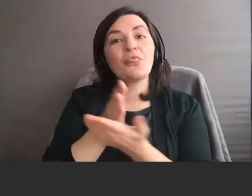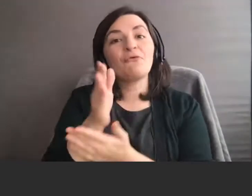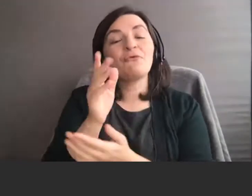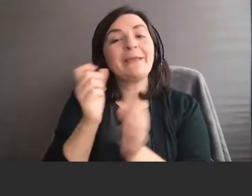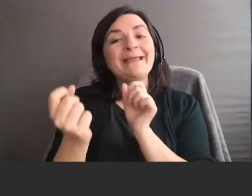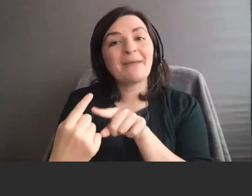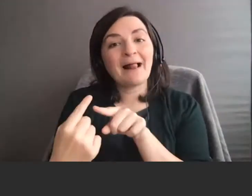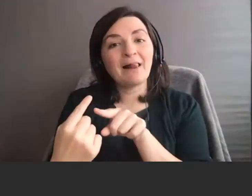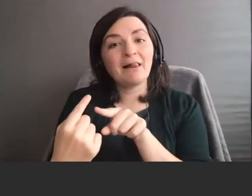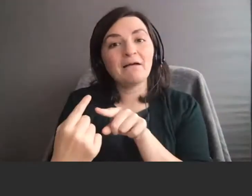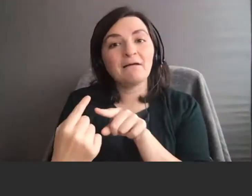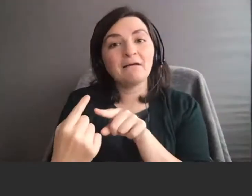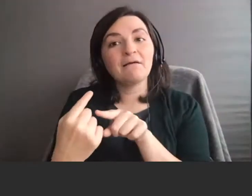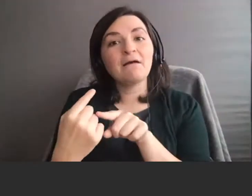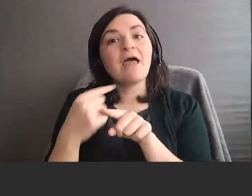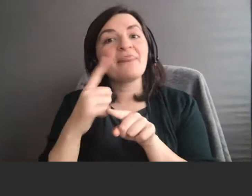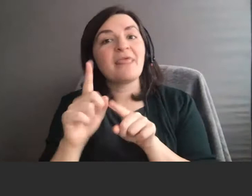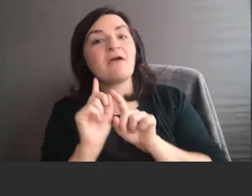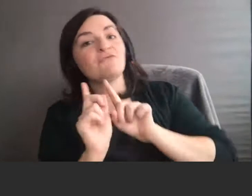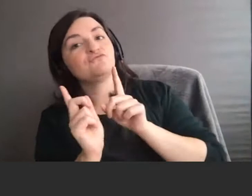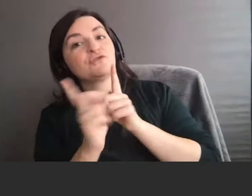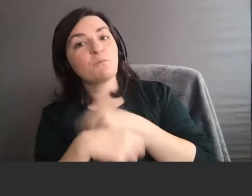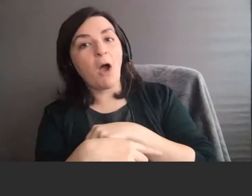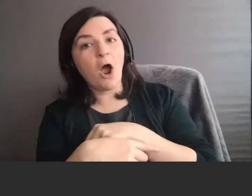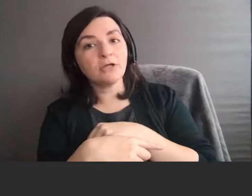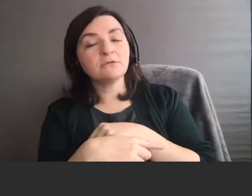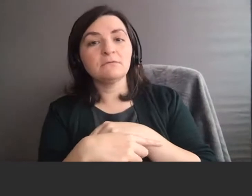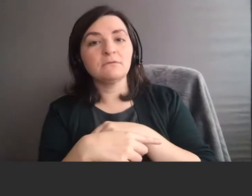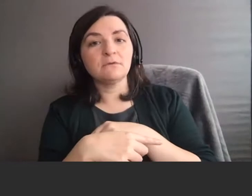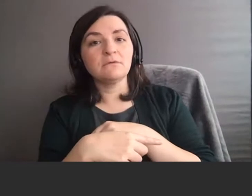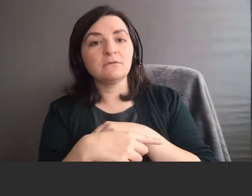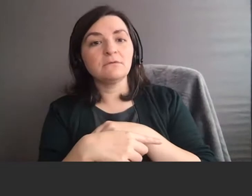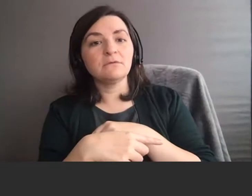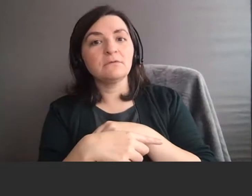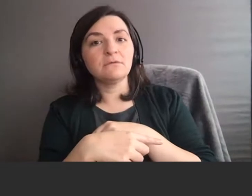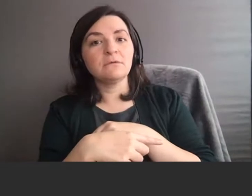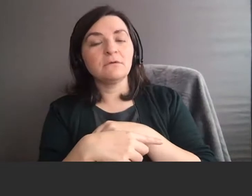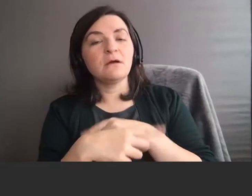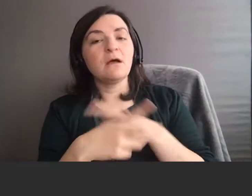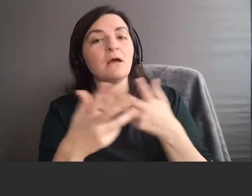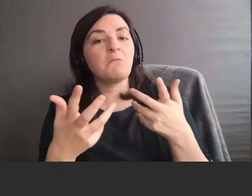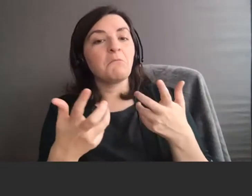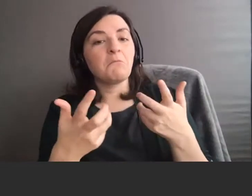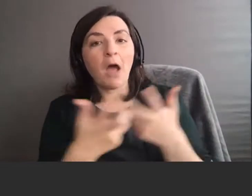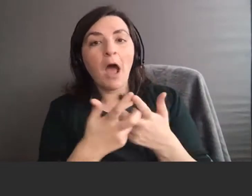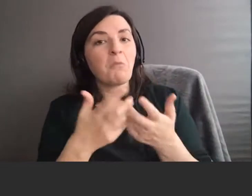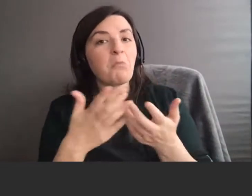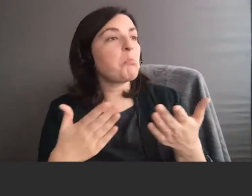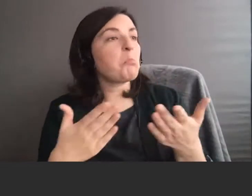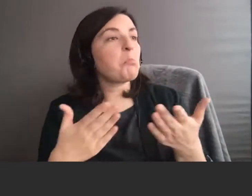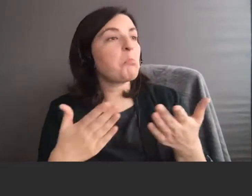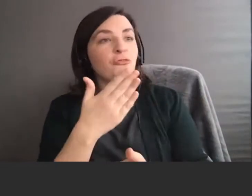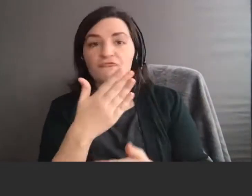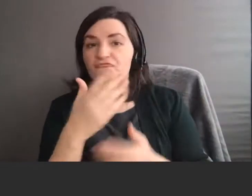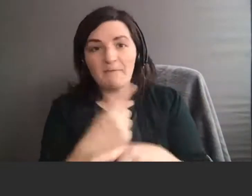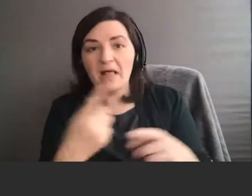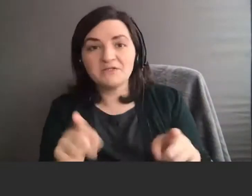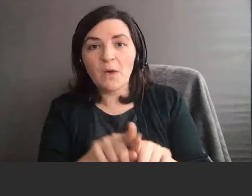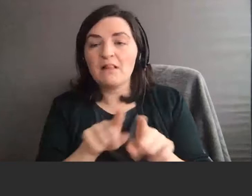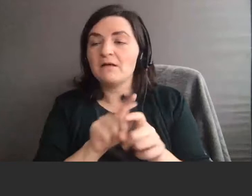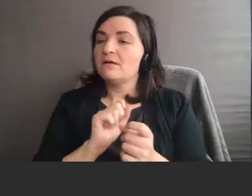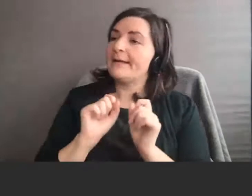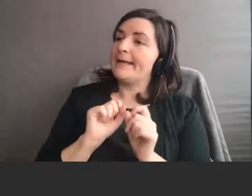email, and they can respond to your emailed questions through email. So you send